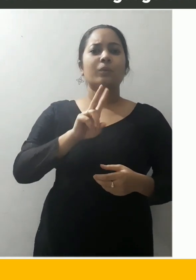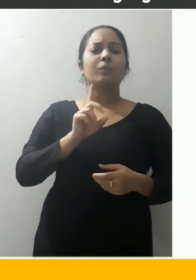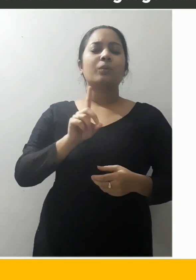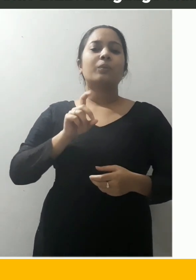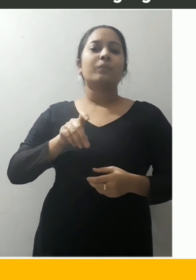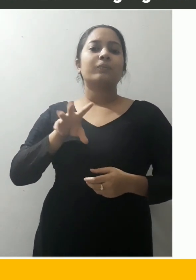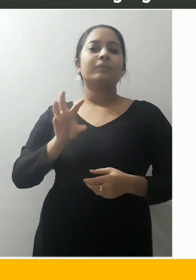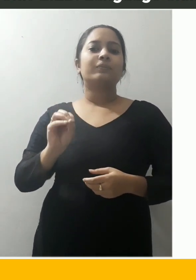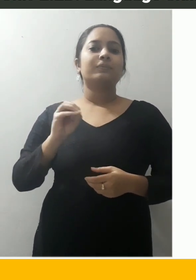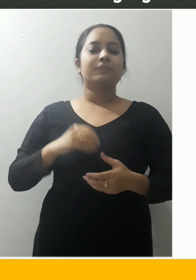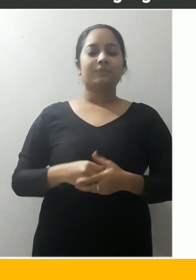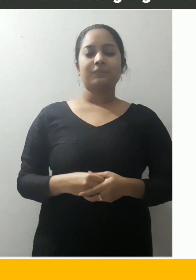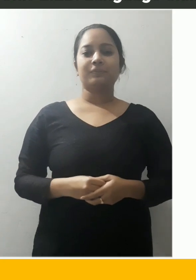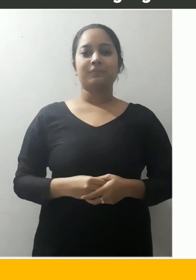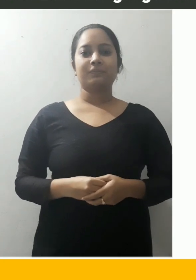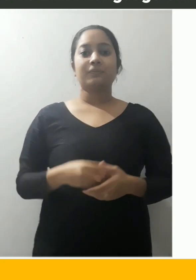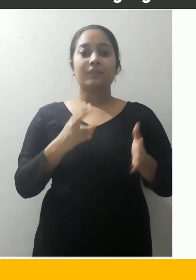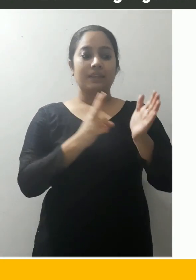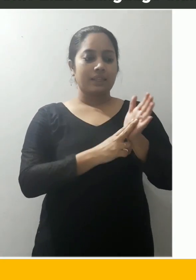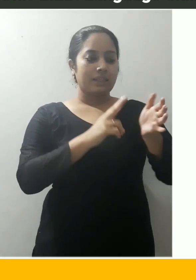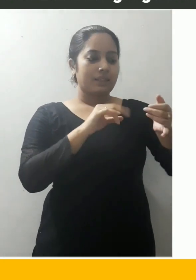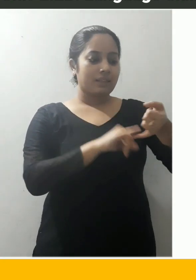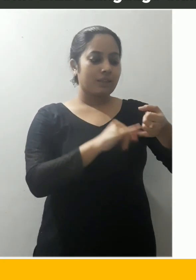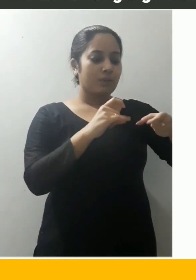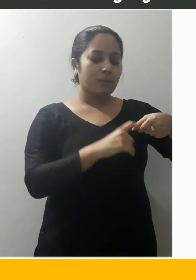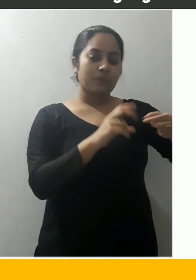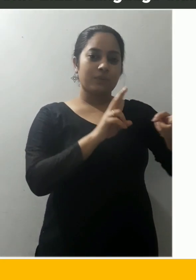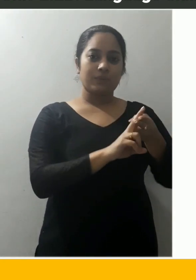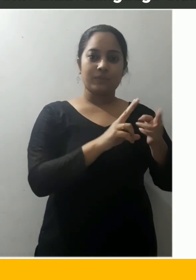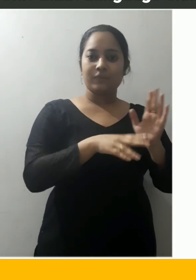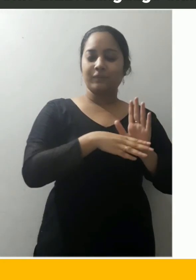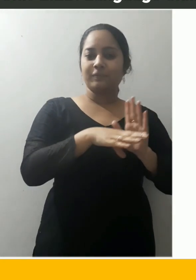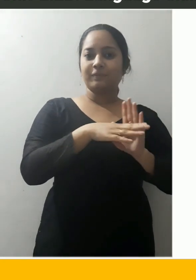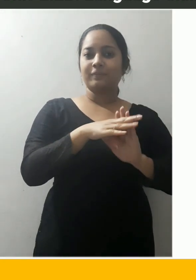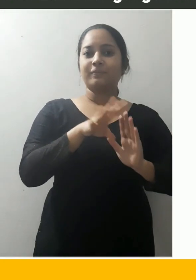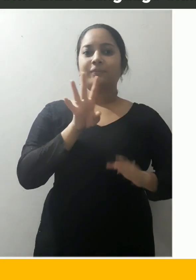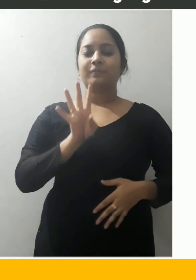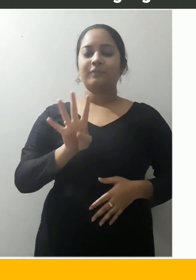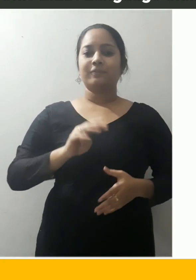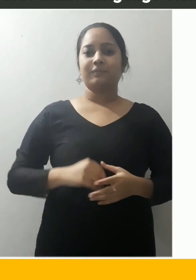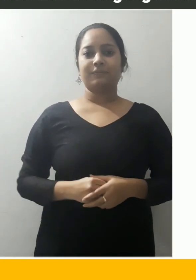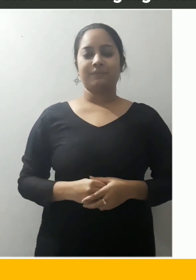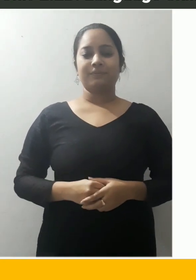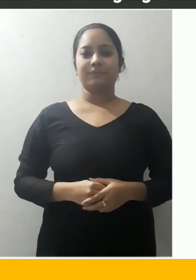Version 1.0. NSQF Level 4.